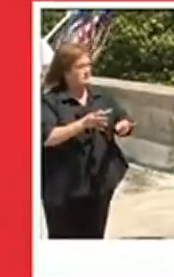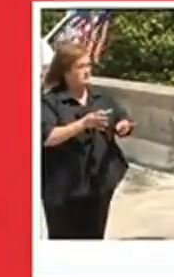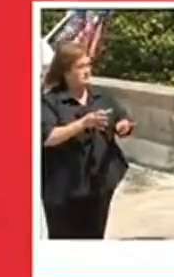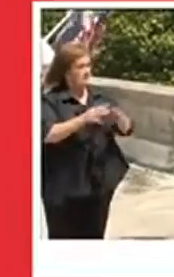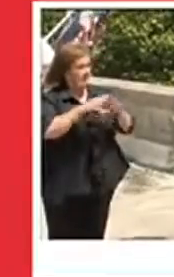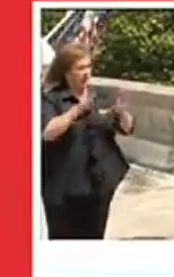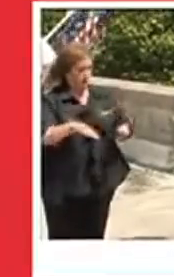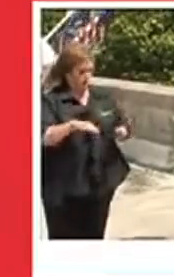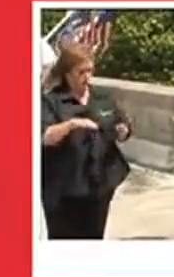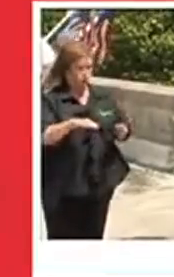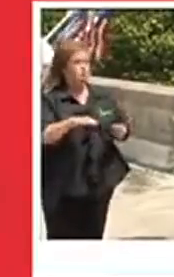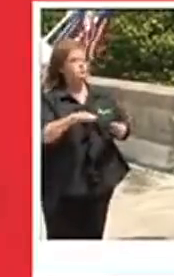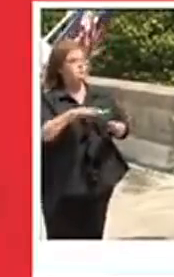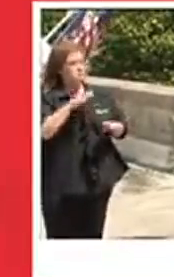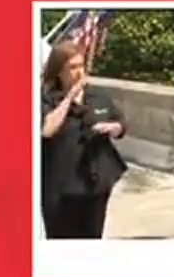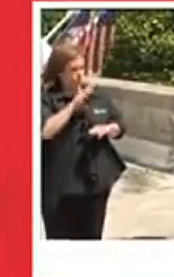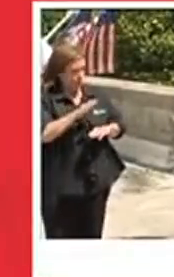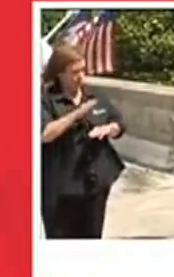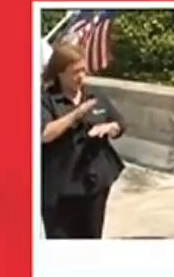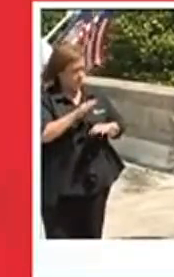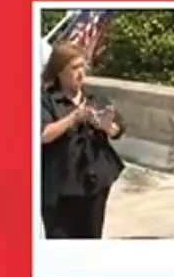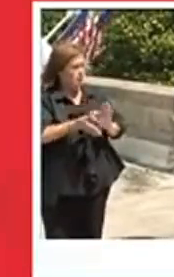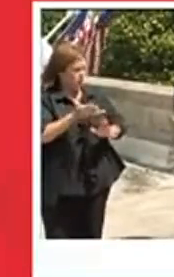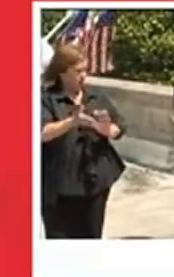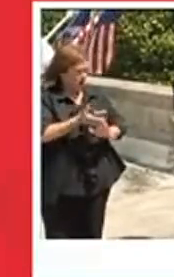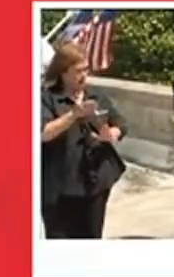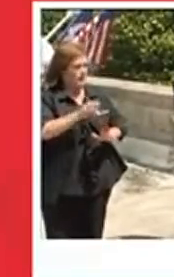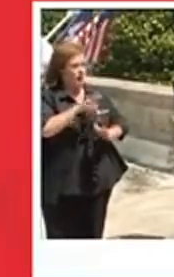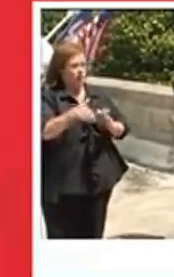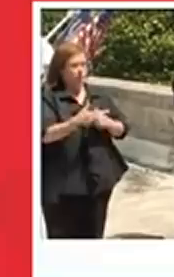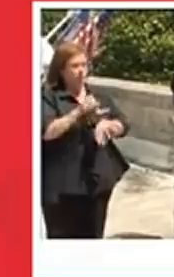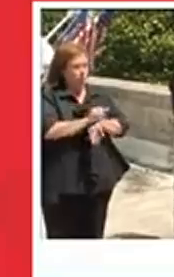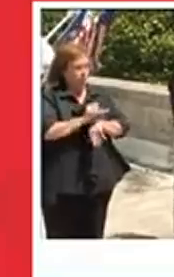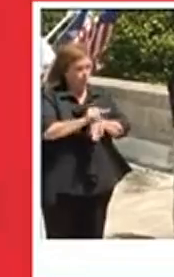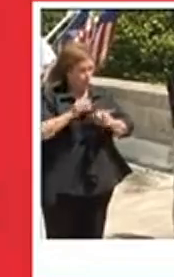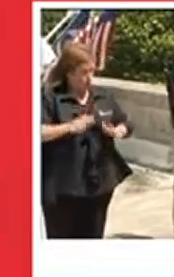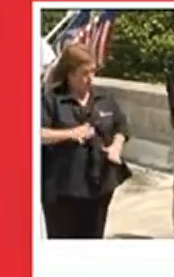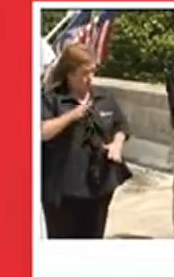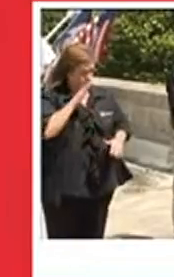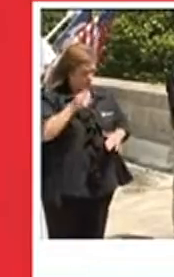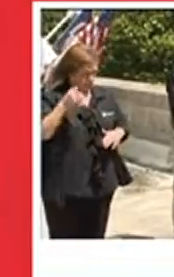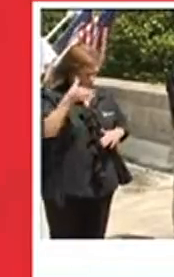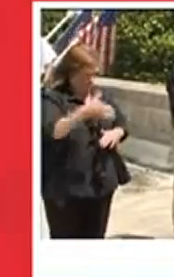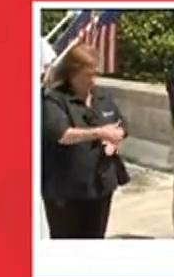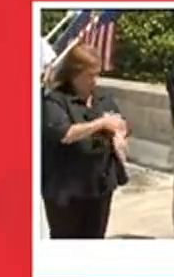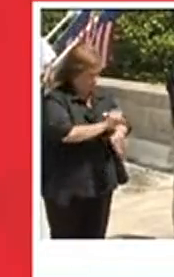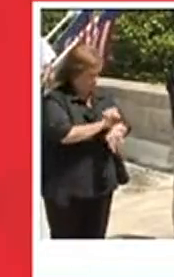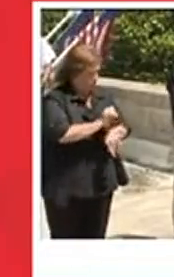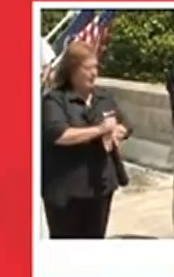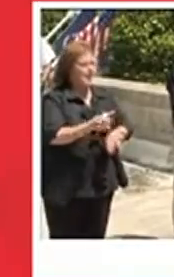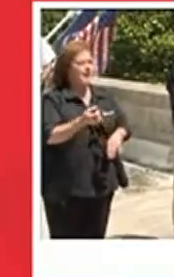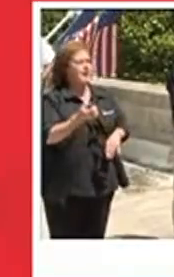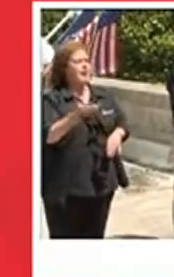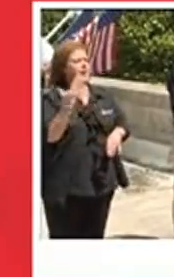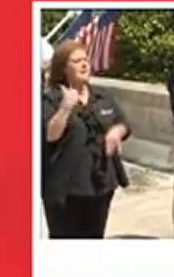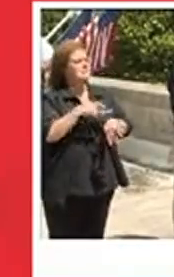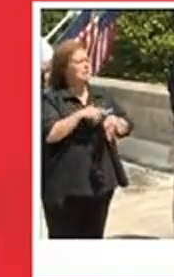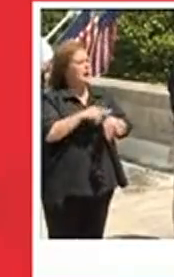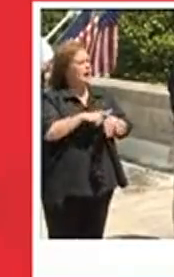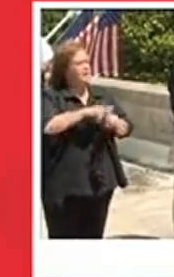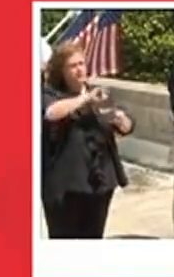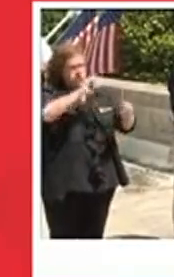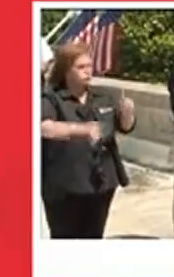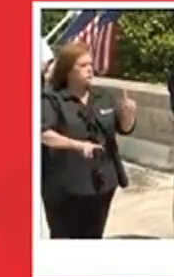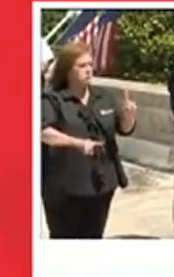to therefore restore work to do that. Absolutely. The last event we had, we had lightning strike hitting